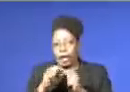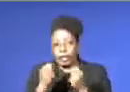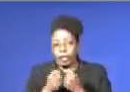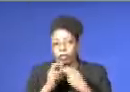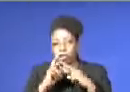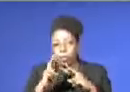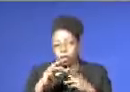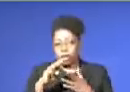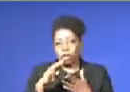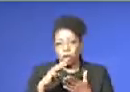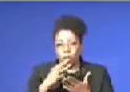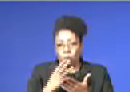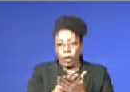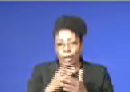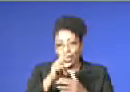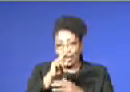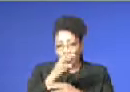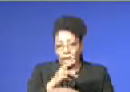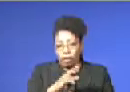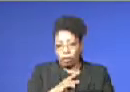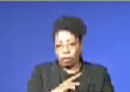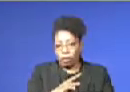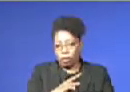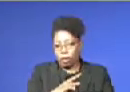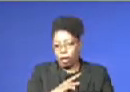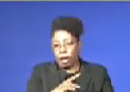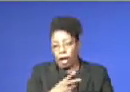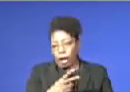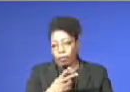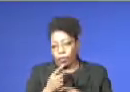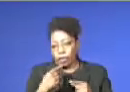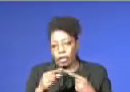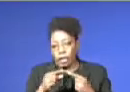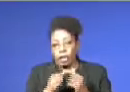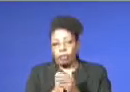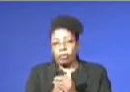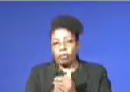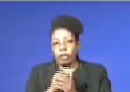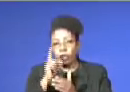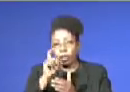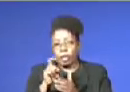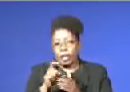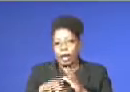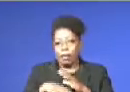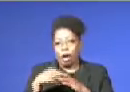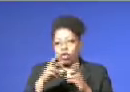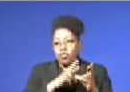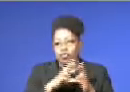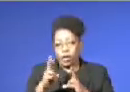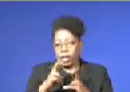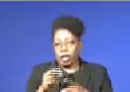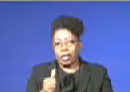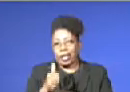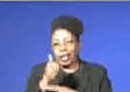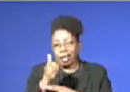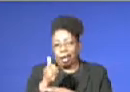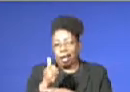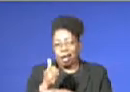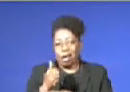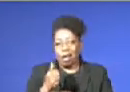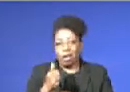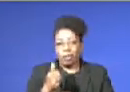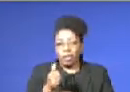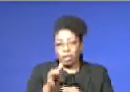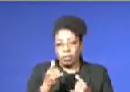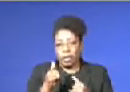in the second half. That's something we asked them to do. We just got to come out ready from the jump and not get caught up in playing their style of